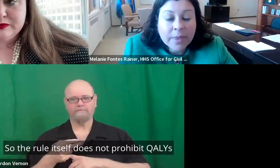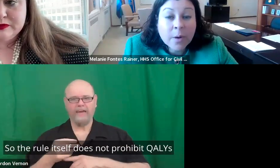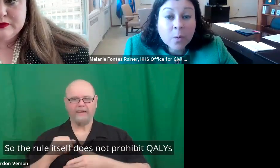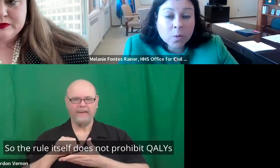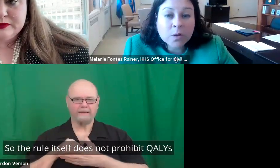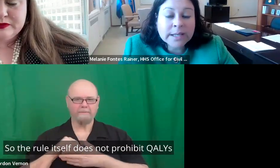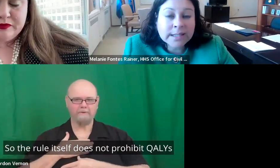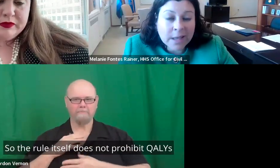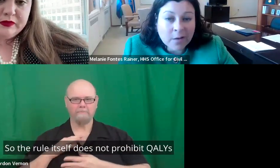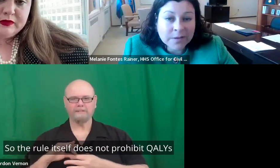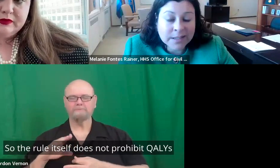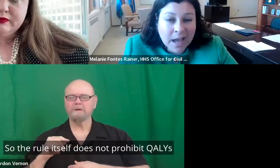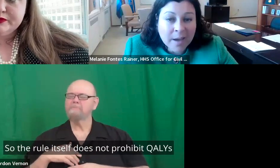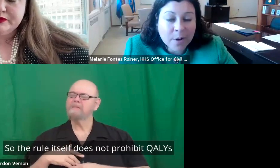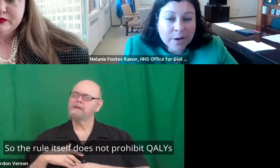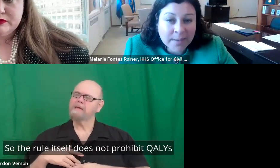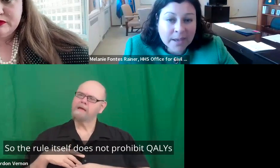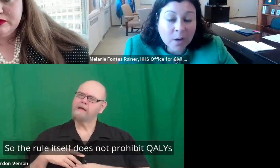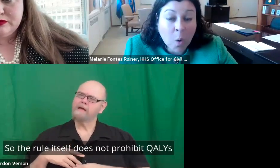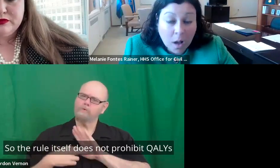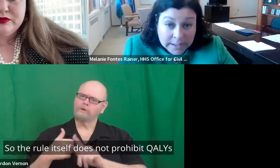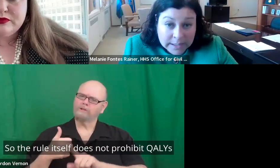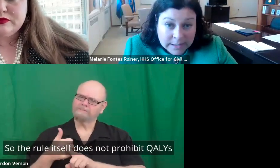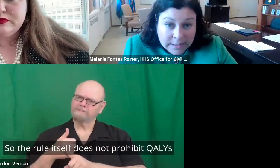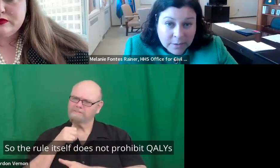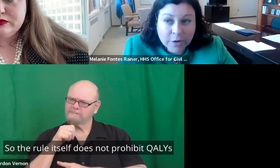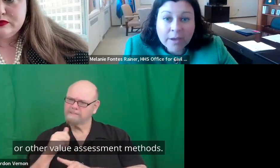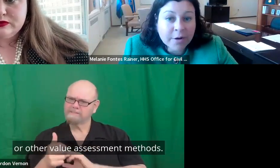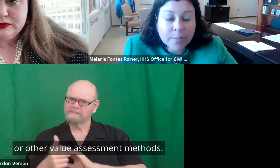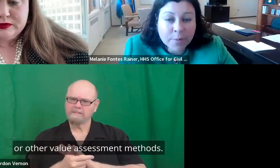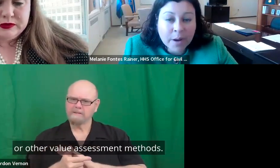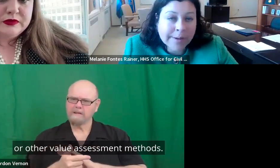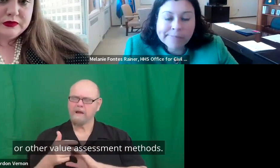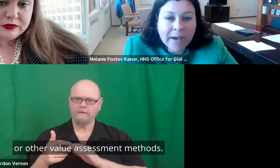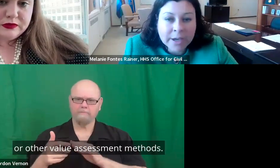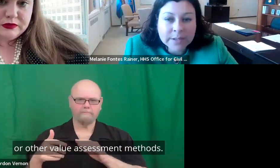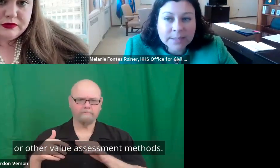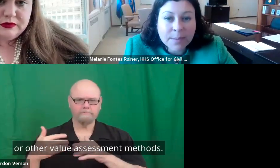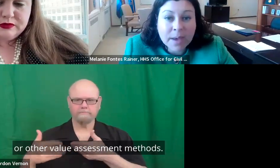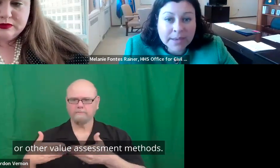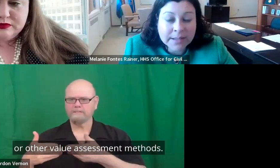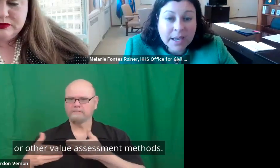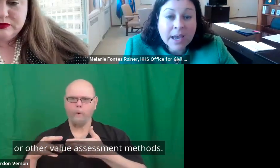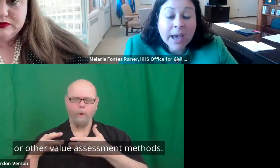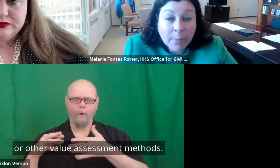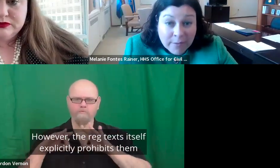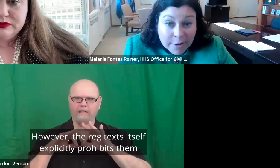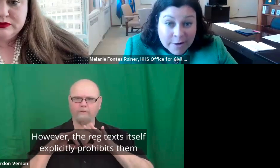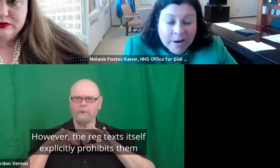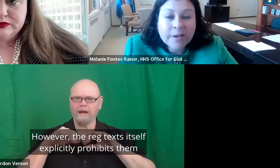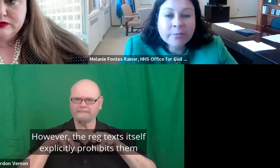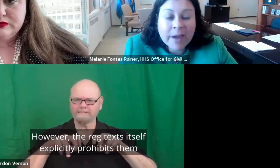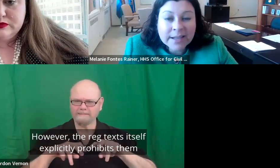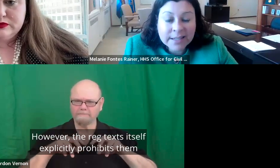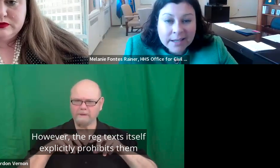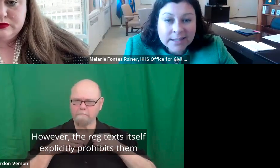So the rule itself does not prohibit QALYs or other value assessment methods.